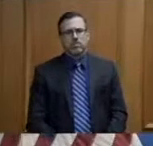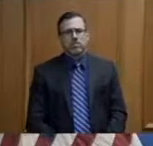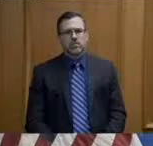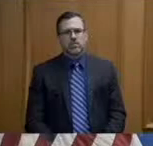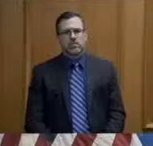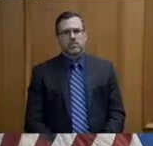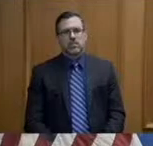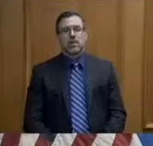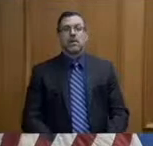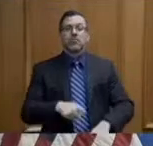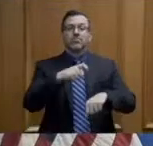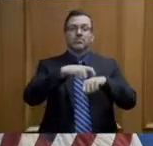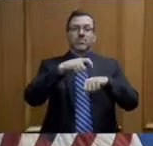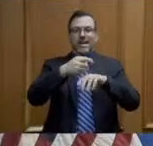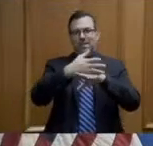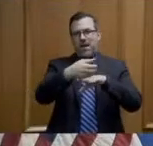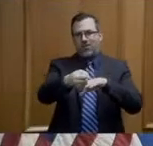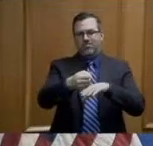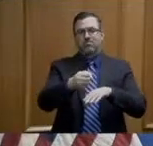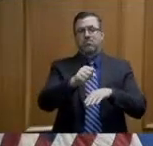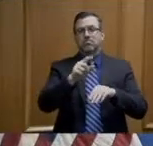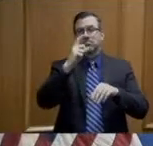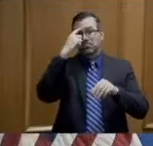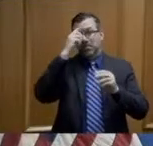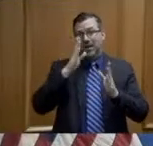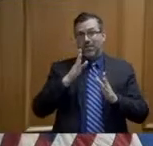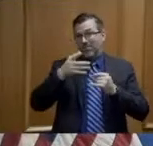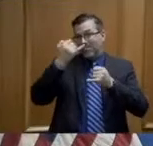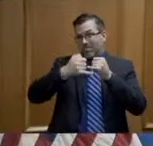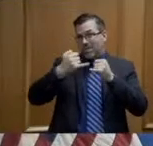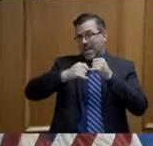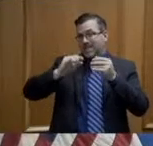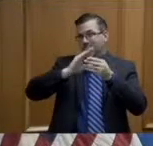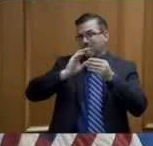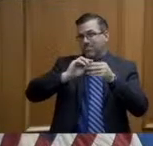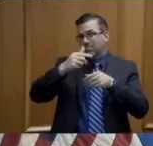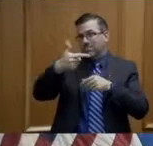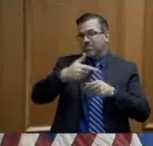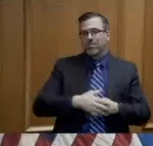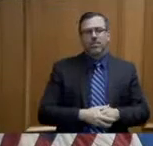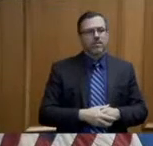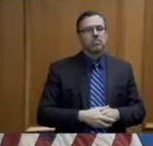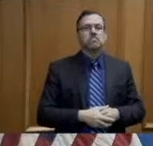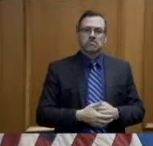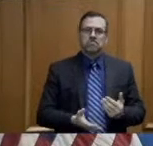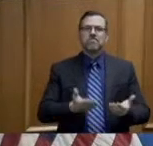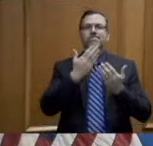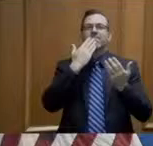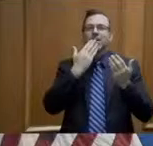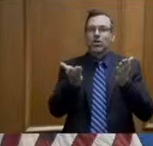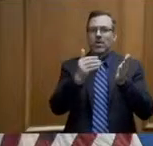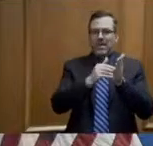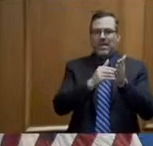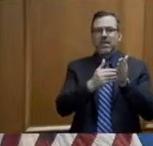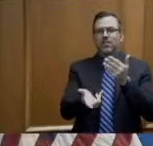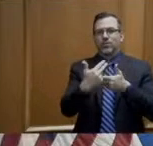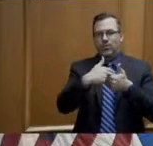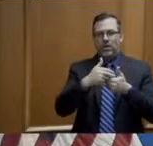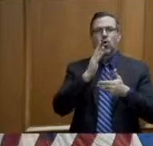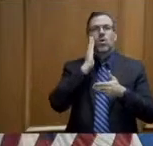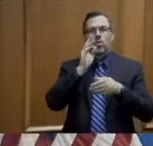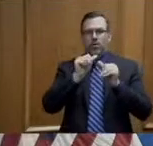That's all the time we have for questions today. Governor, if you would like to make a closing statement. Thank you again for joining us. We will continue the